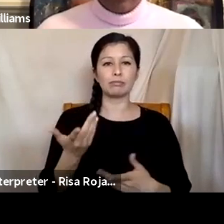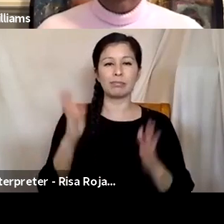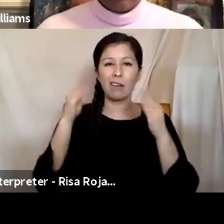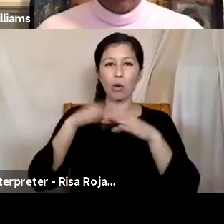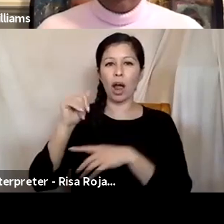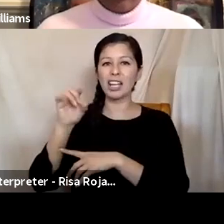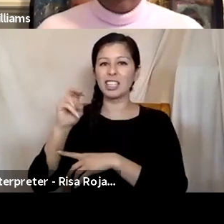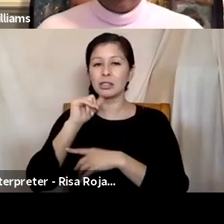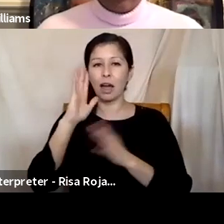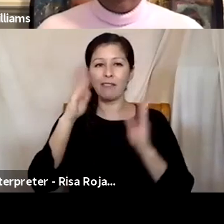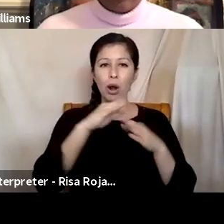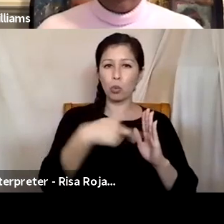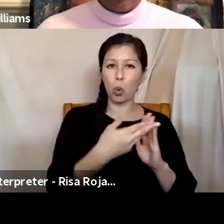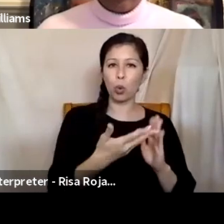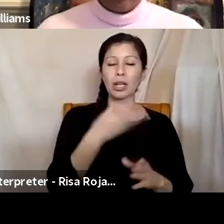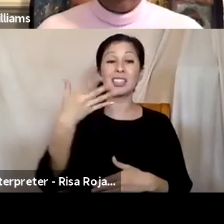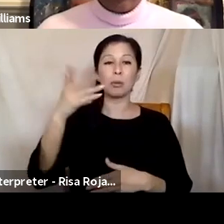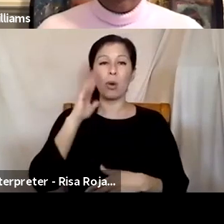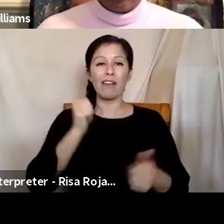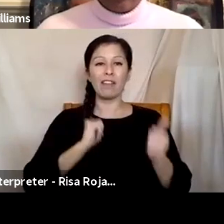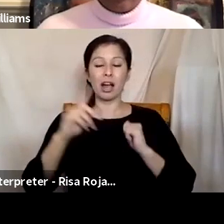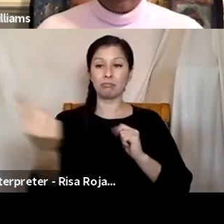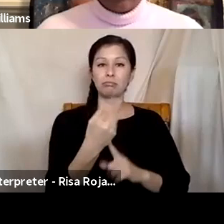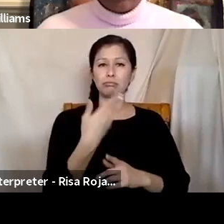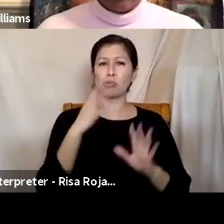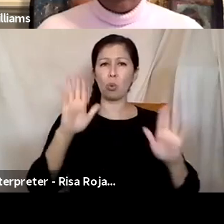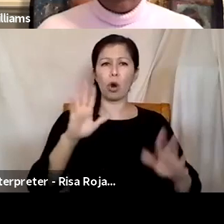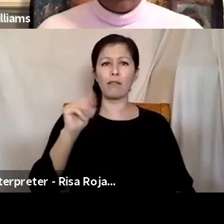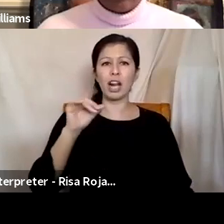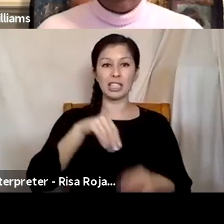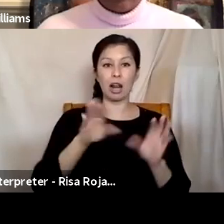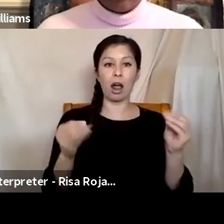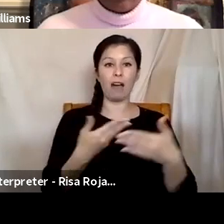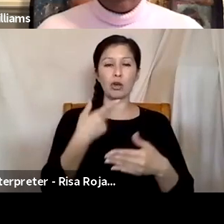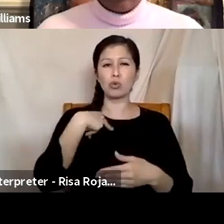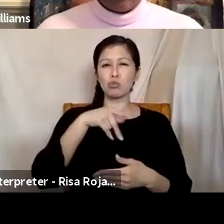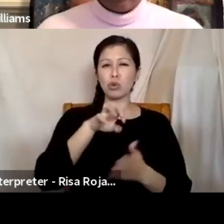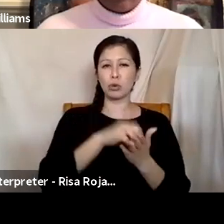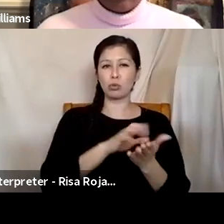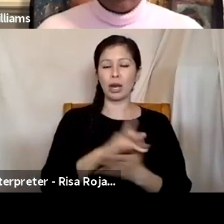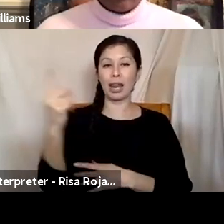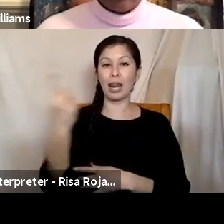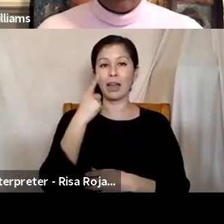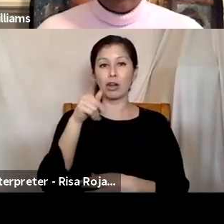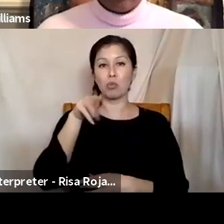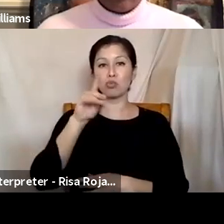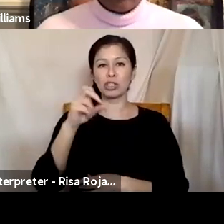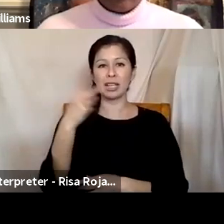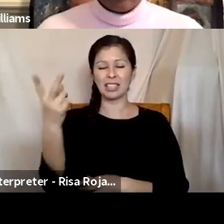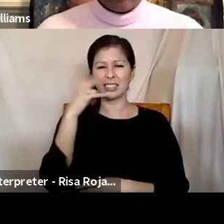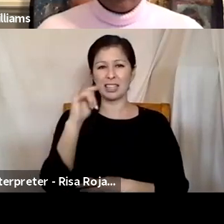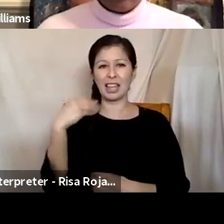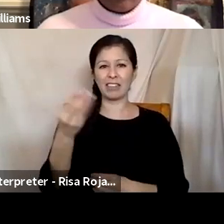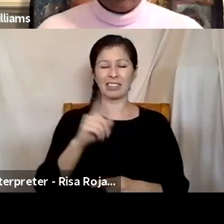are some actors that will come in and they gave a great audition when they're in our office and we pre-read them, and then they come in for producers and it's like they're